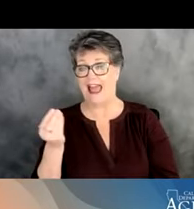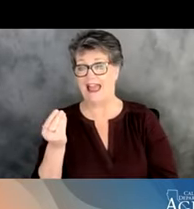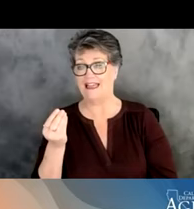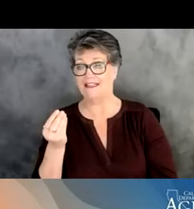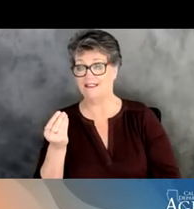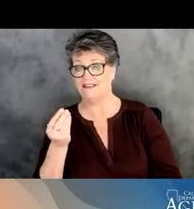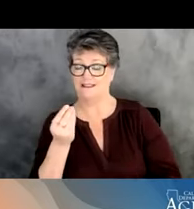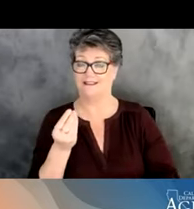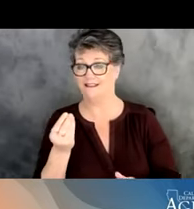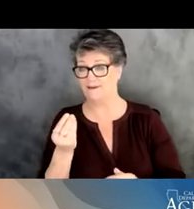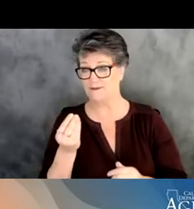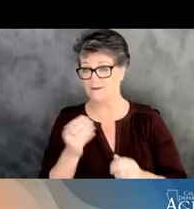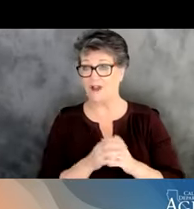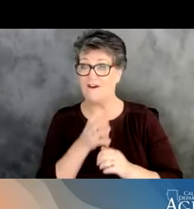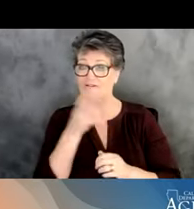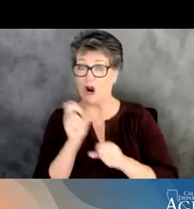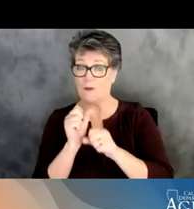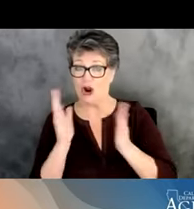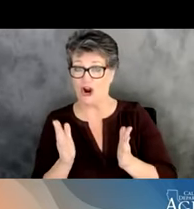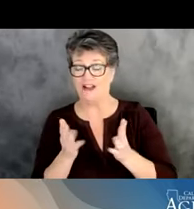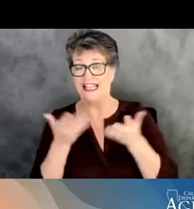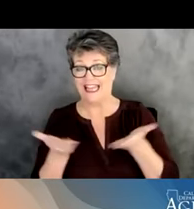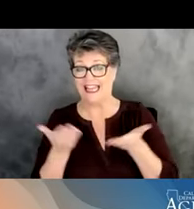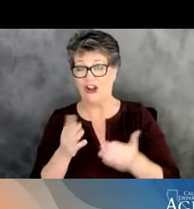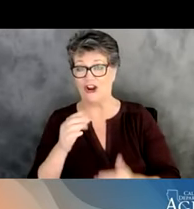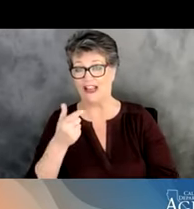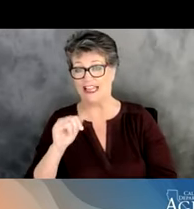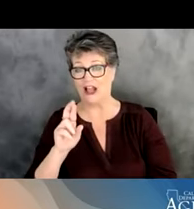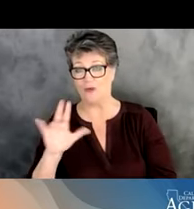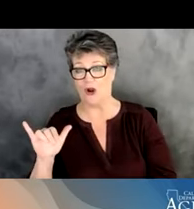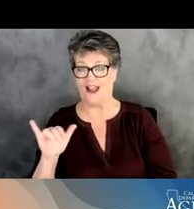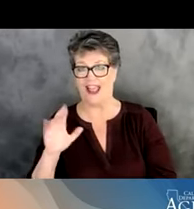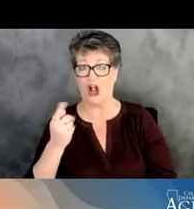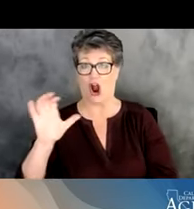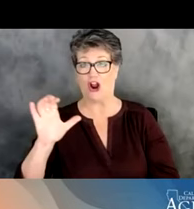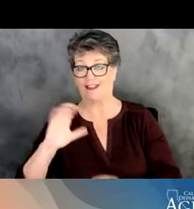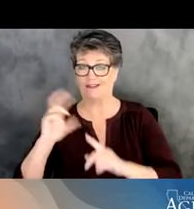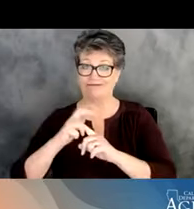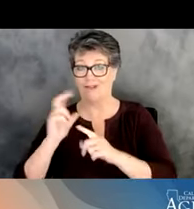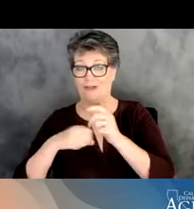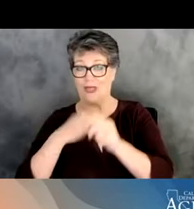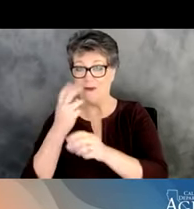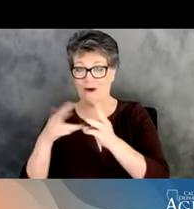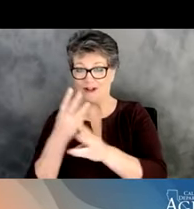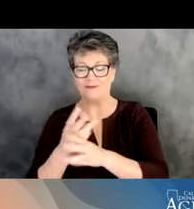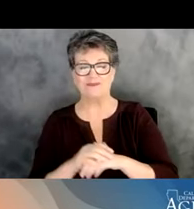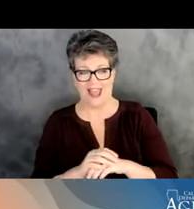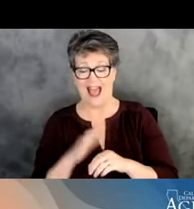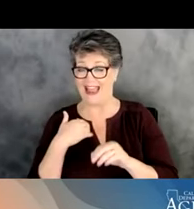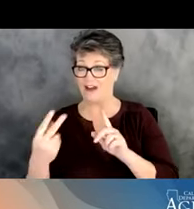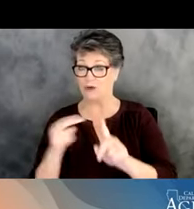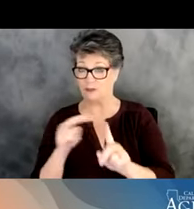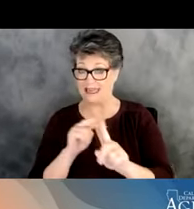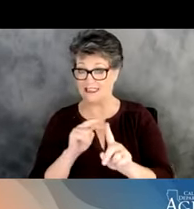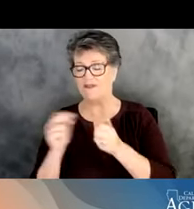farm worker up here in Gilroy, the garlic capital of the world. And so I have that perspective that I hope I could